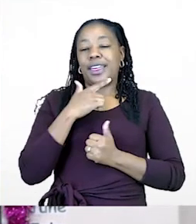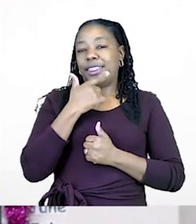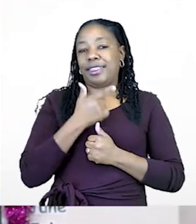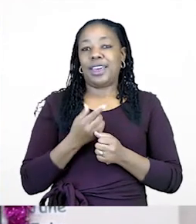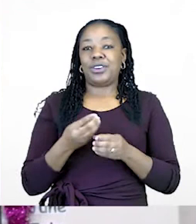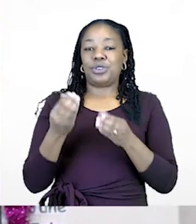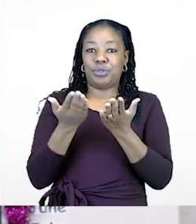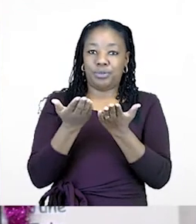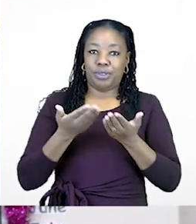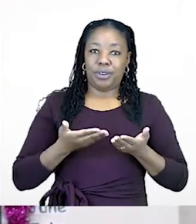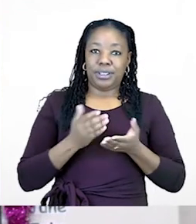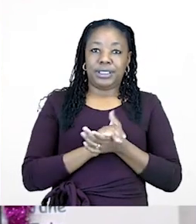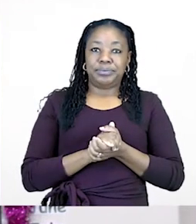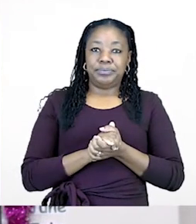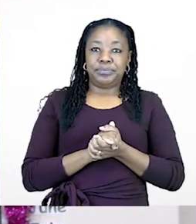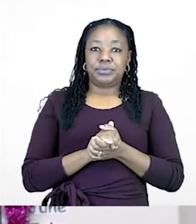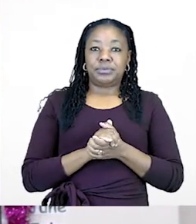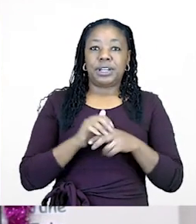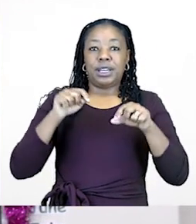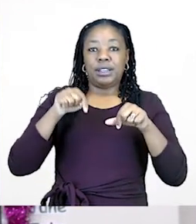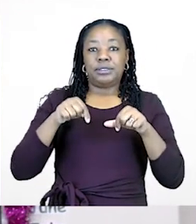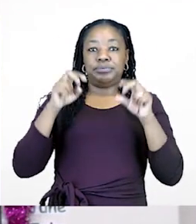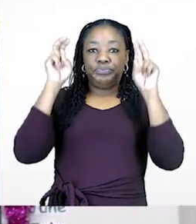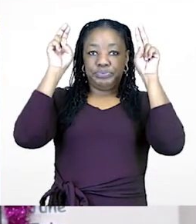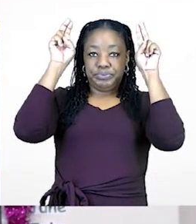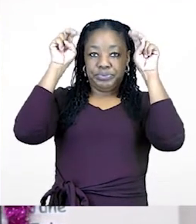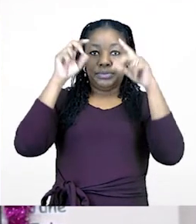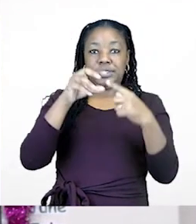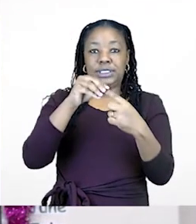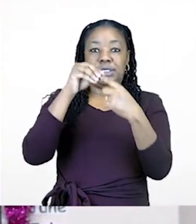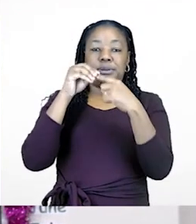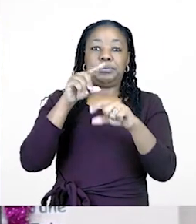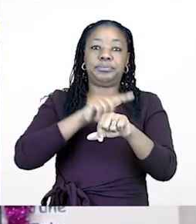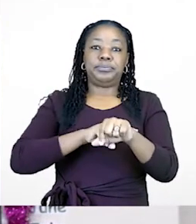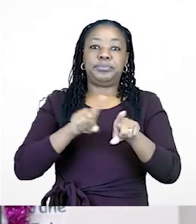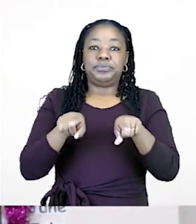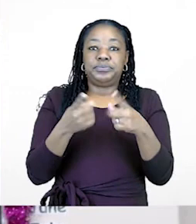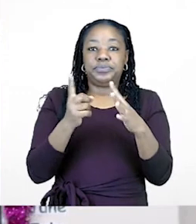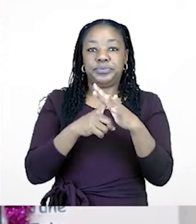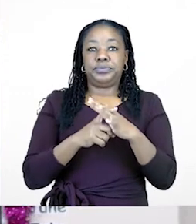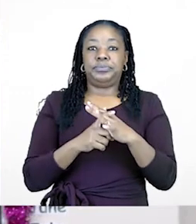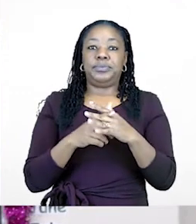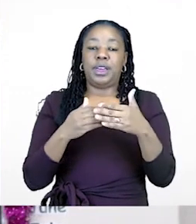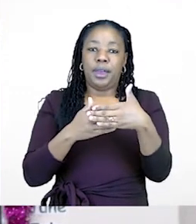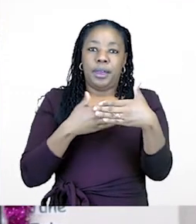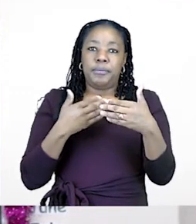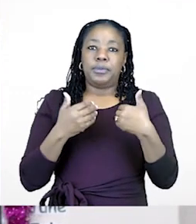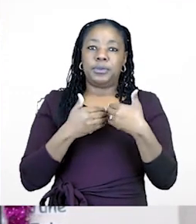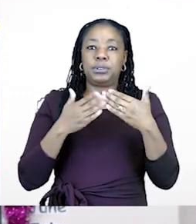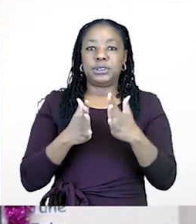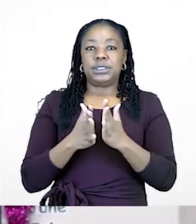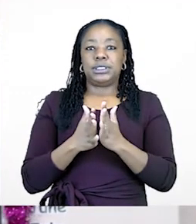today. Our theme this week has been special occasions. But before we get into today's lesson,